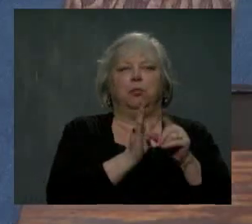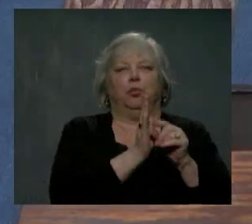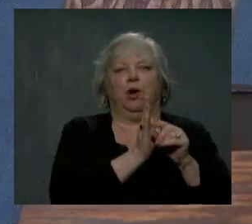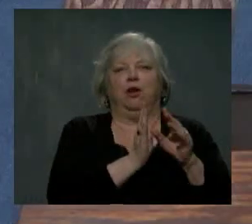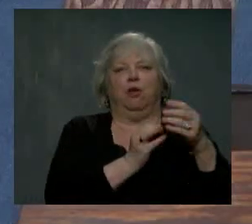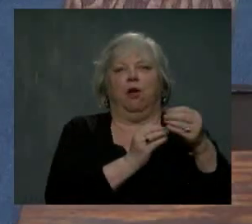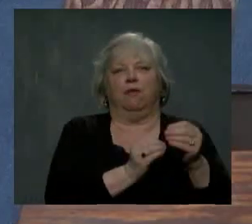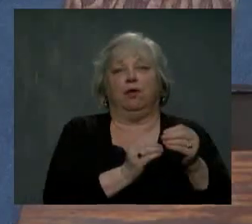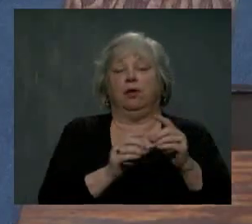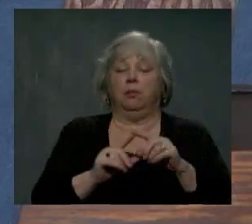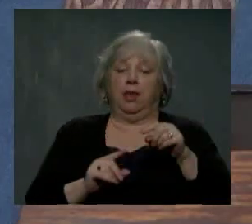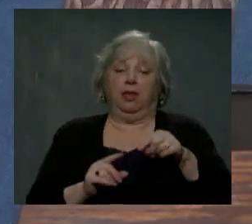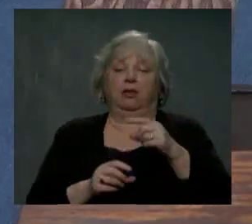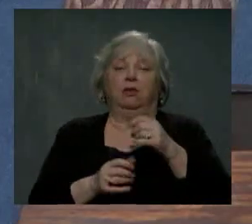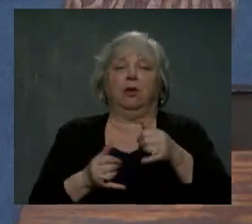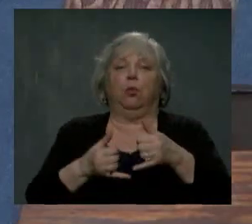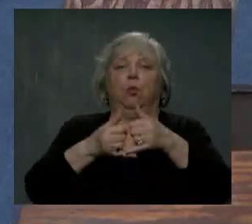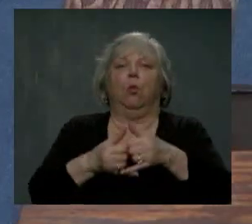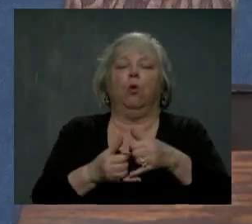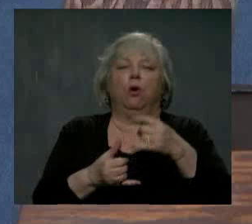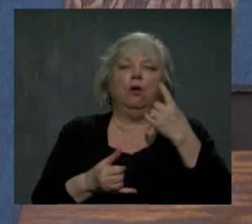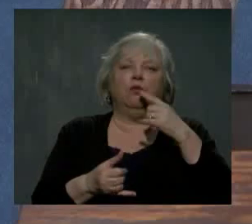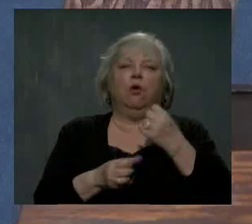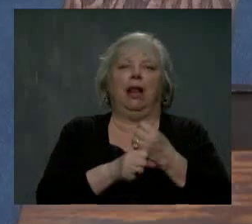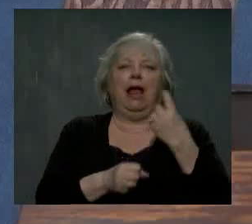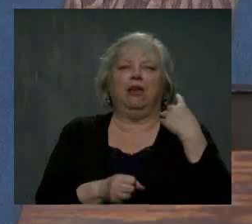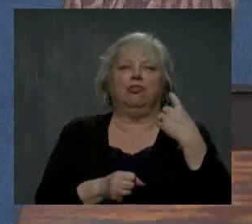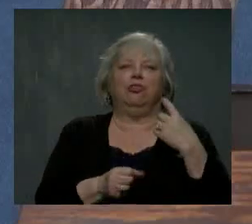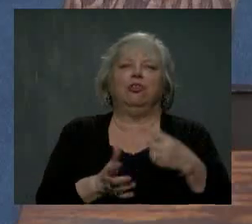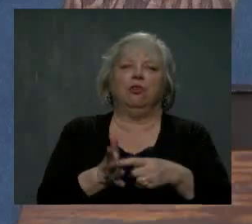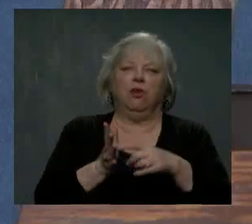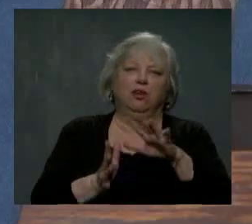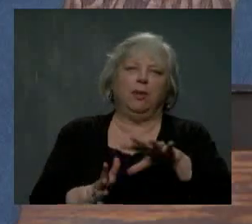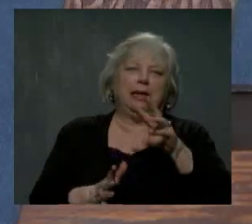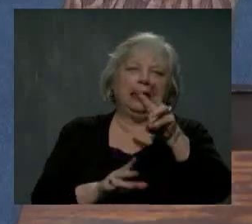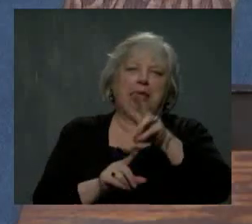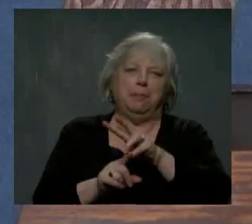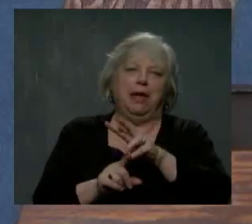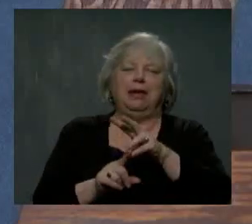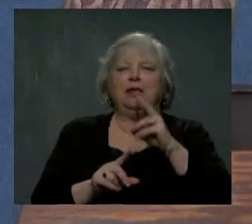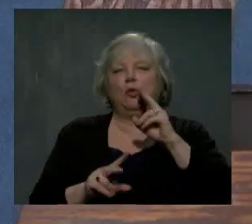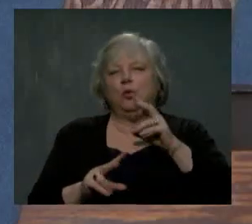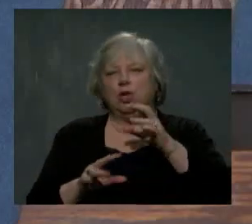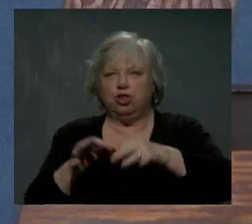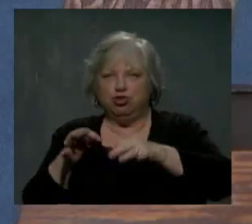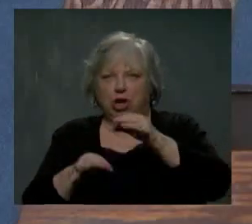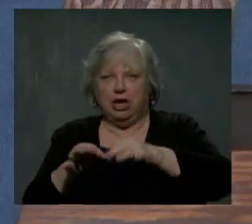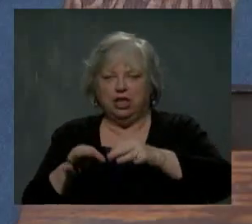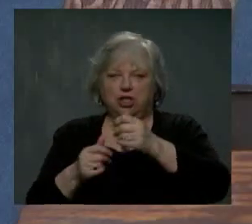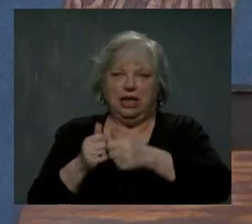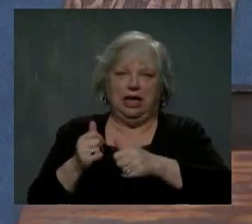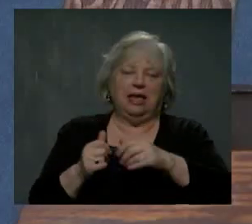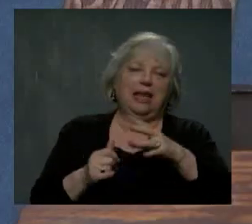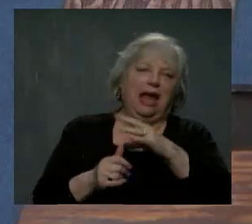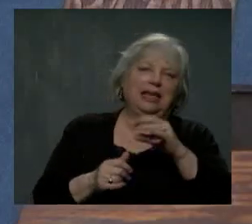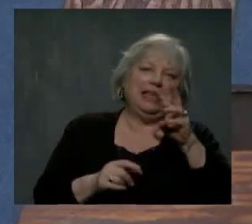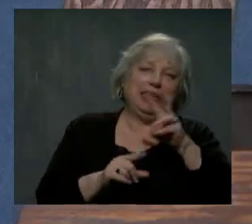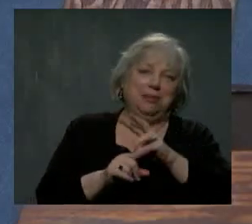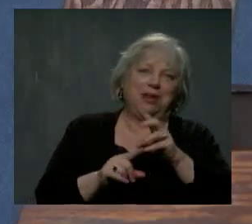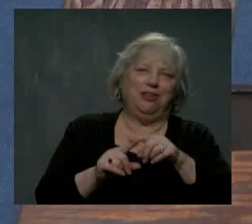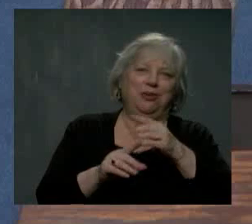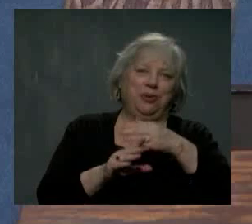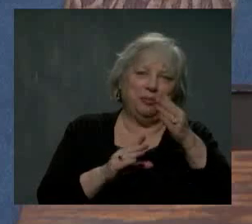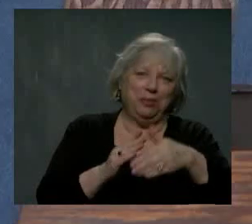This award is for last year's. It takes about a six-month period for these to be judged, and it takes about 6 months to complete